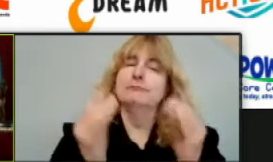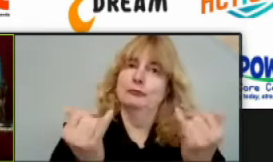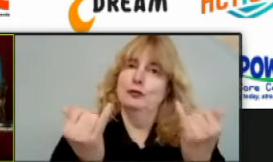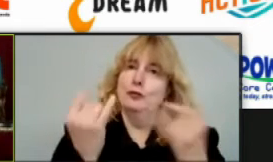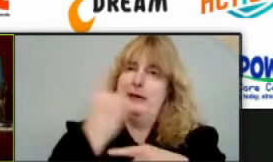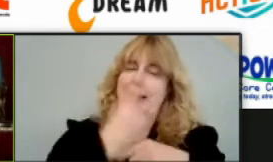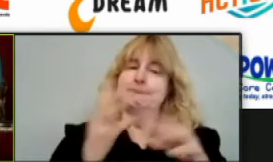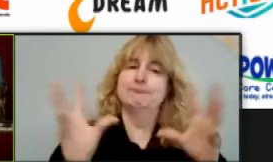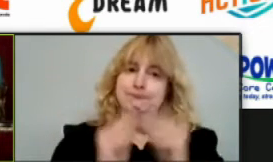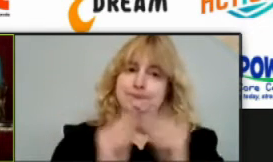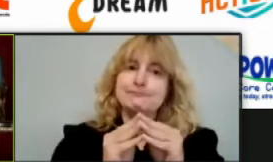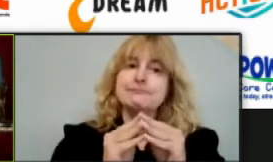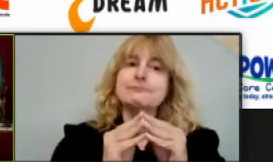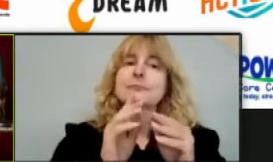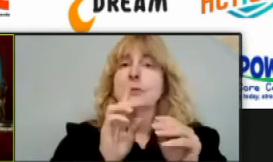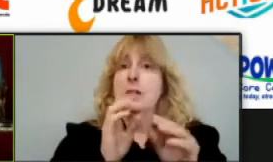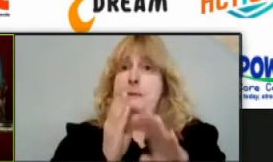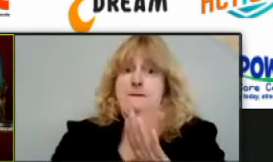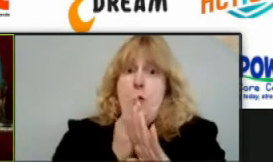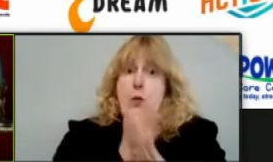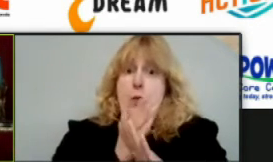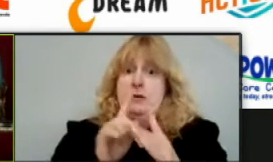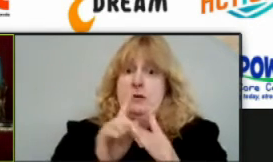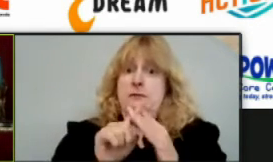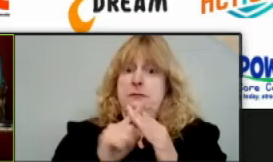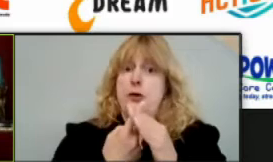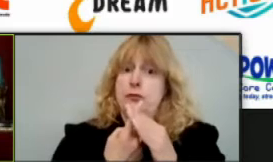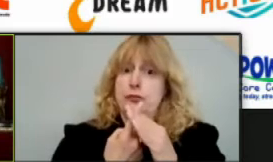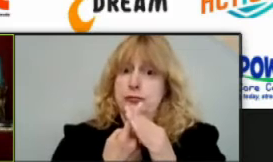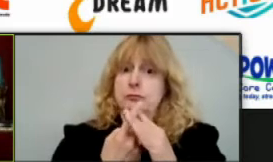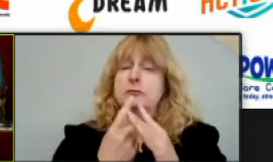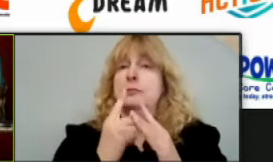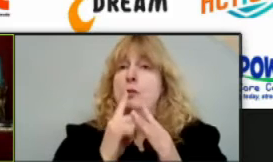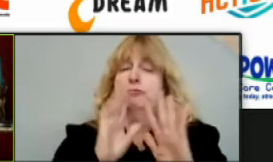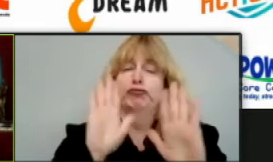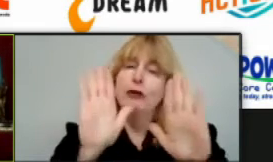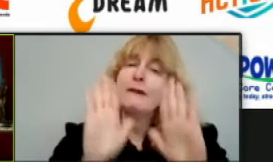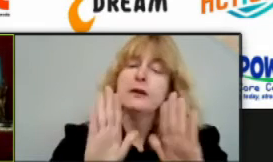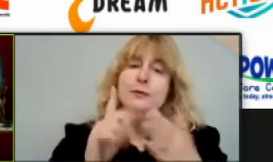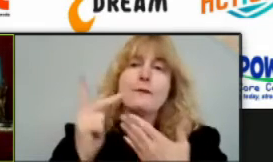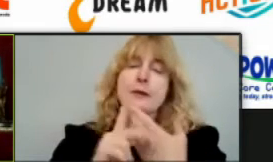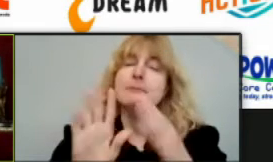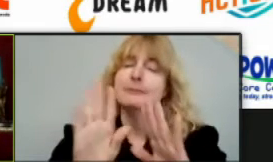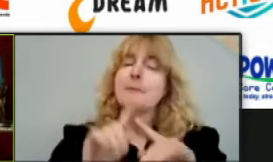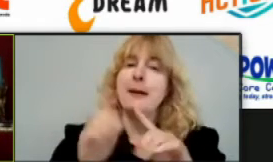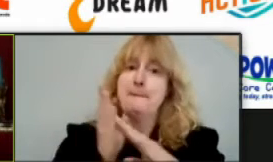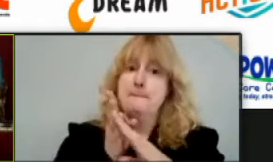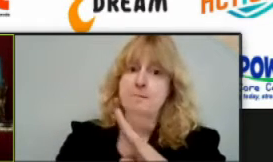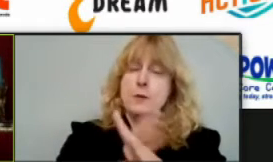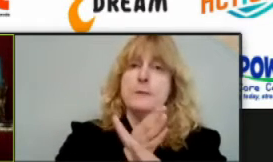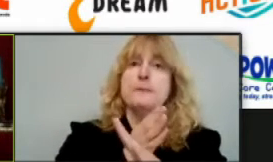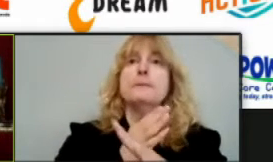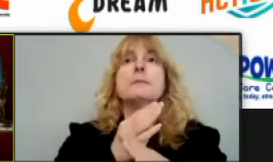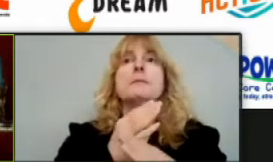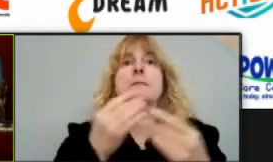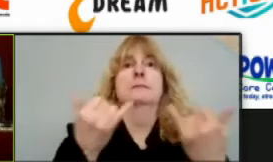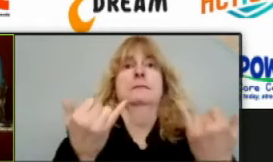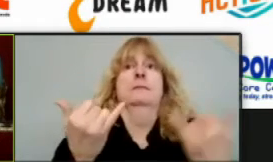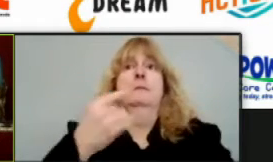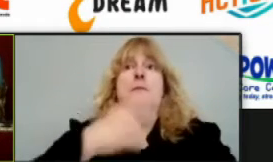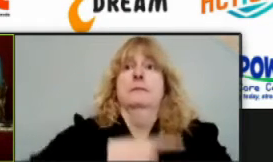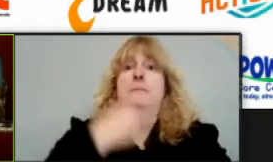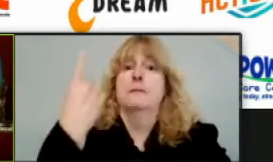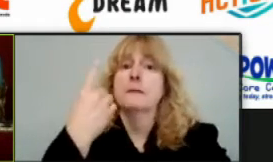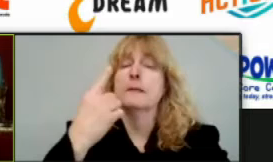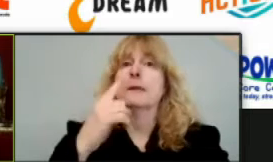very dynamic program, on a day that is unprecedented of what we have witnessed yesterday